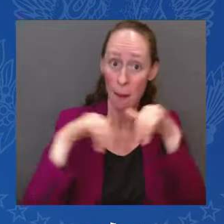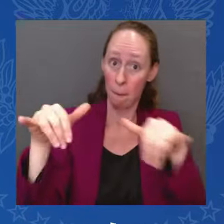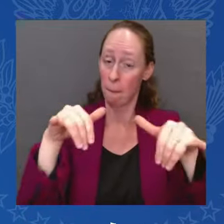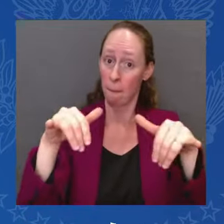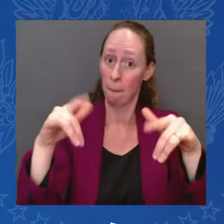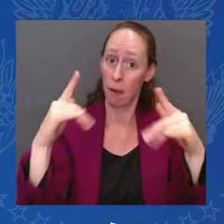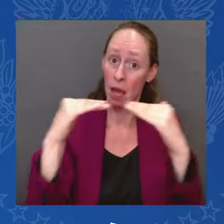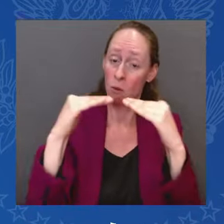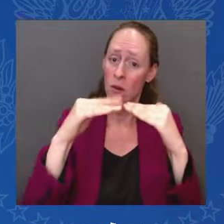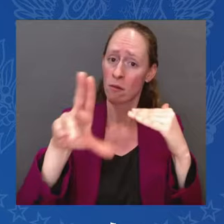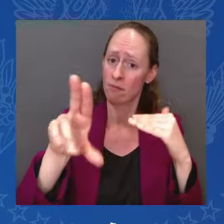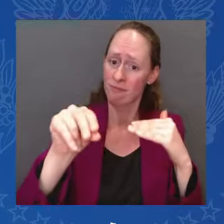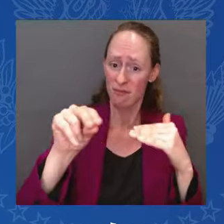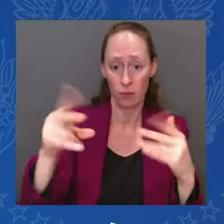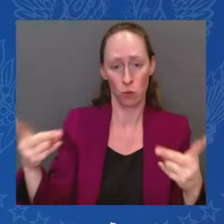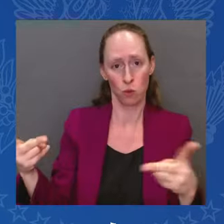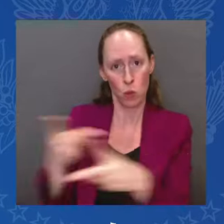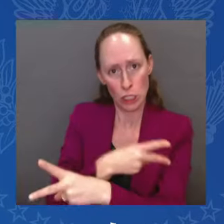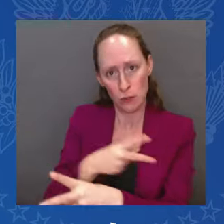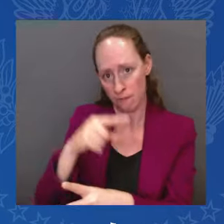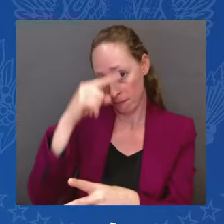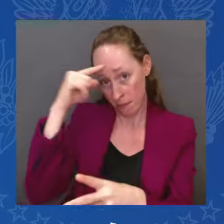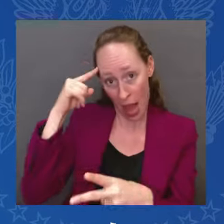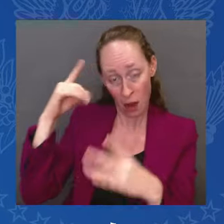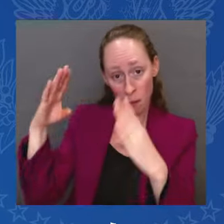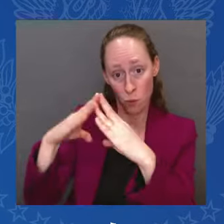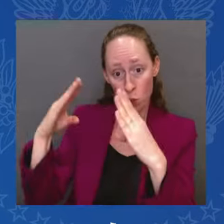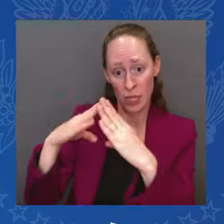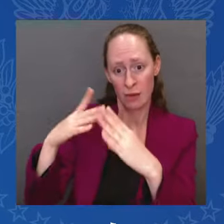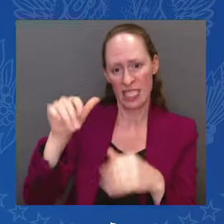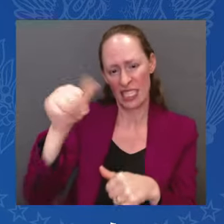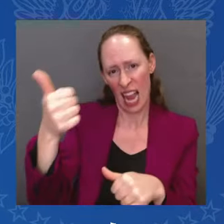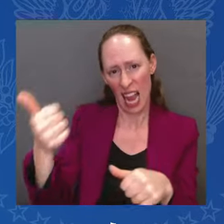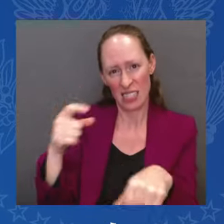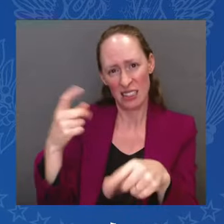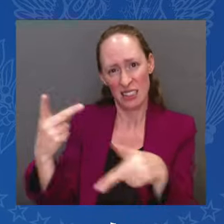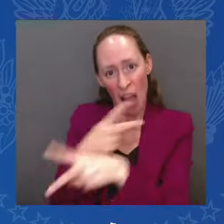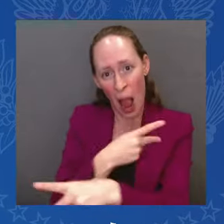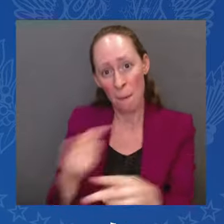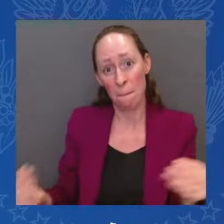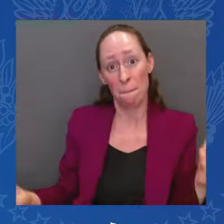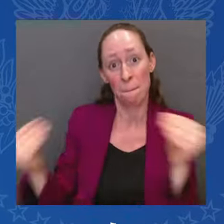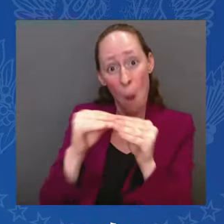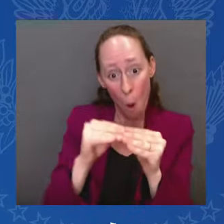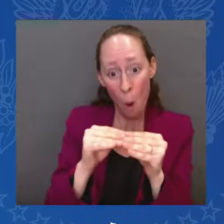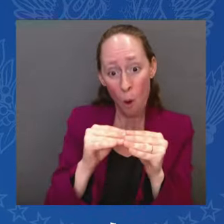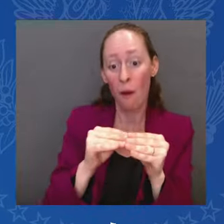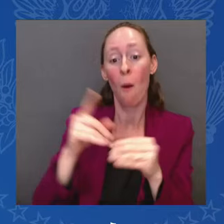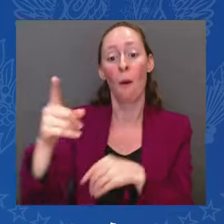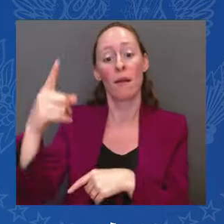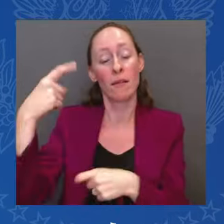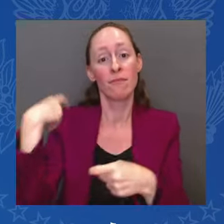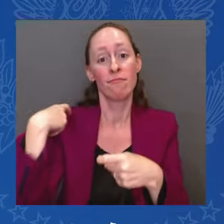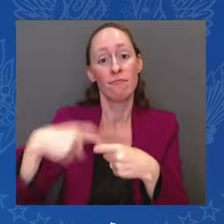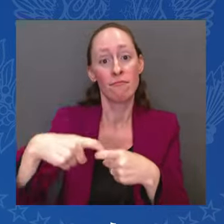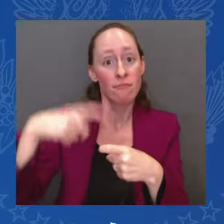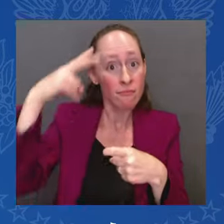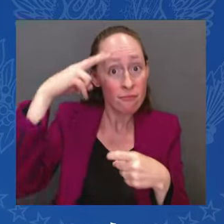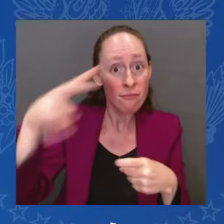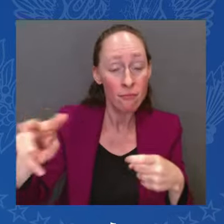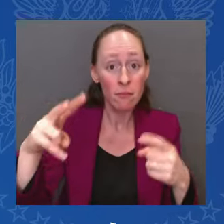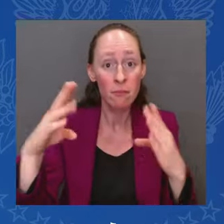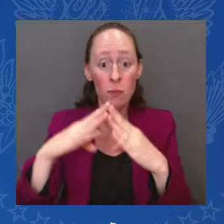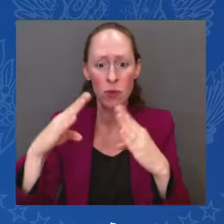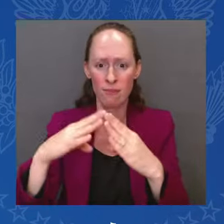likely to be victims of gun violence and homicide. Latino Americans, twice as likely. And as a